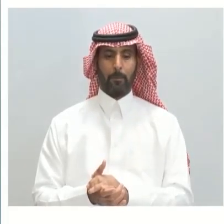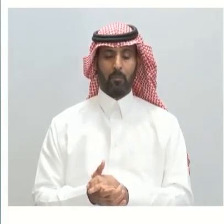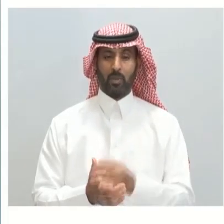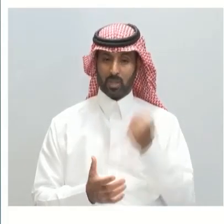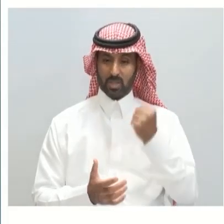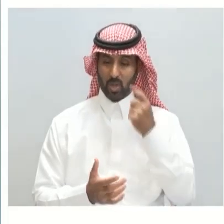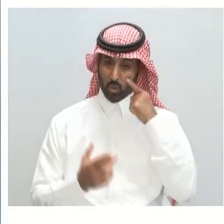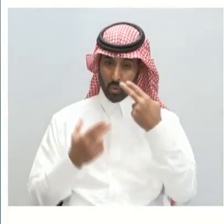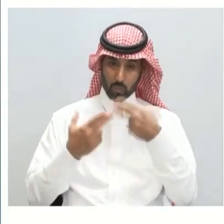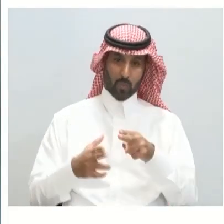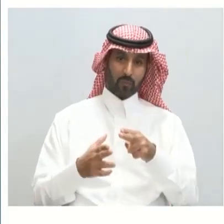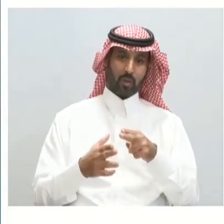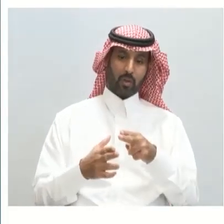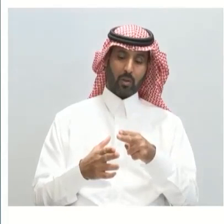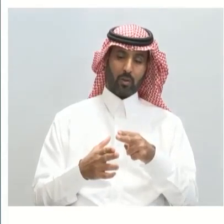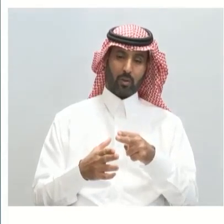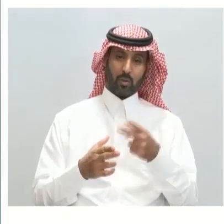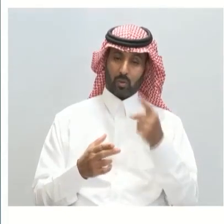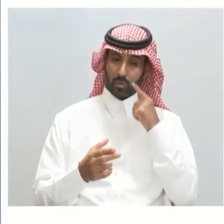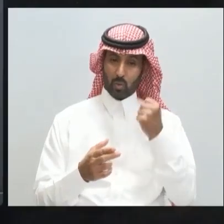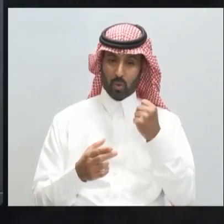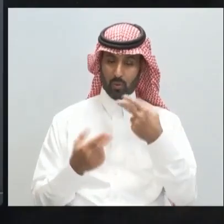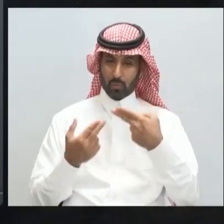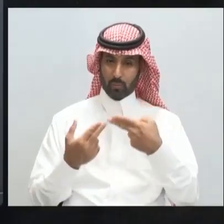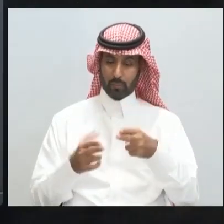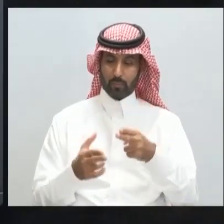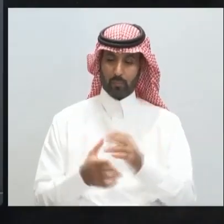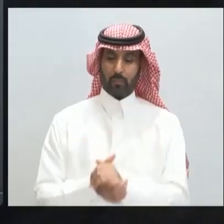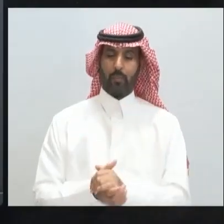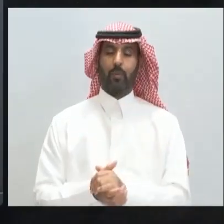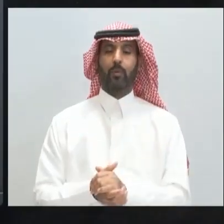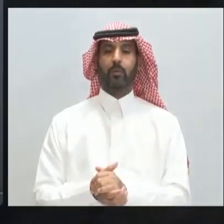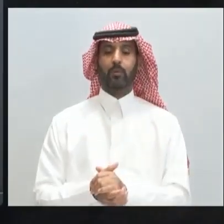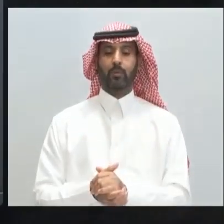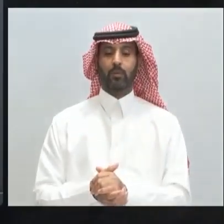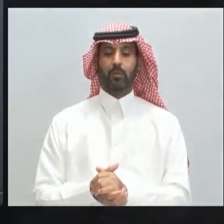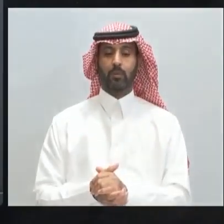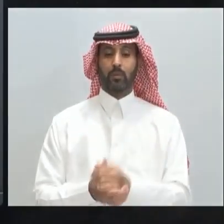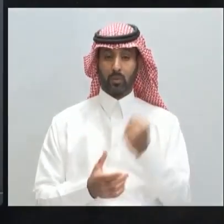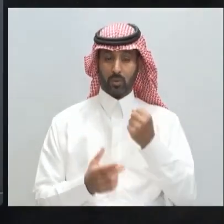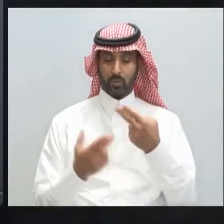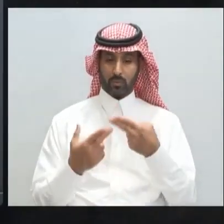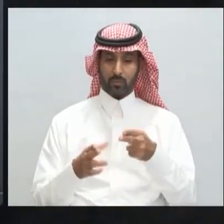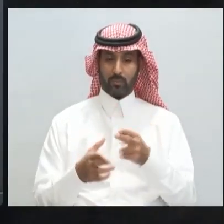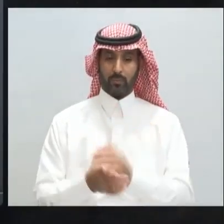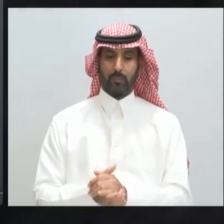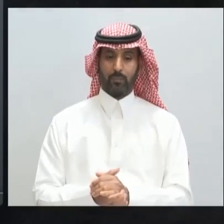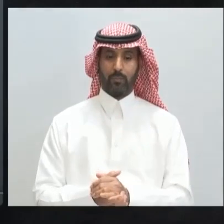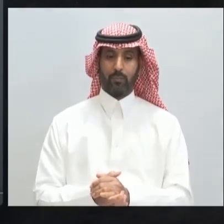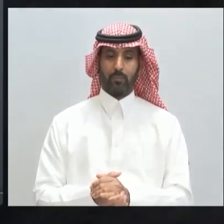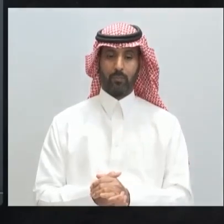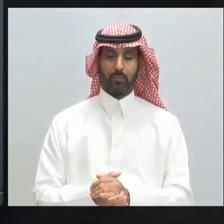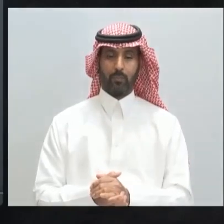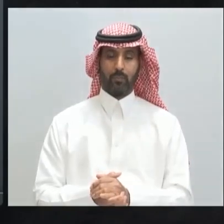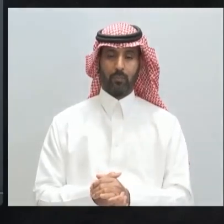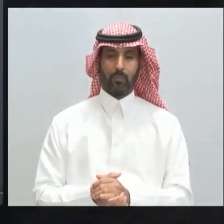Strong agreement. An expression here that gives strong agreement. Which one is